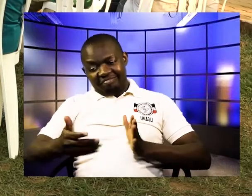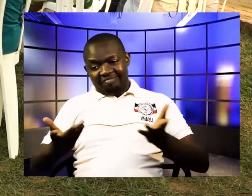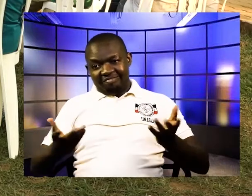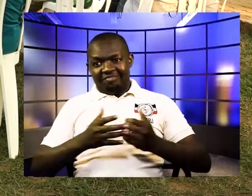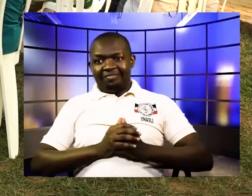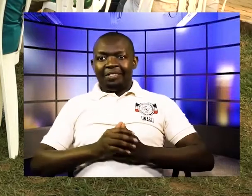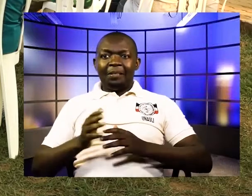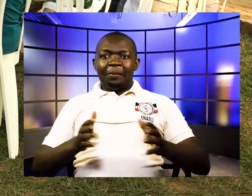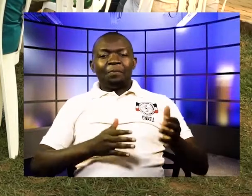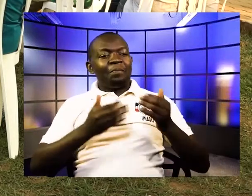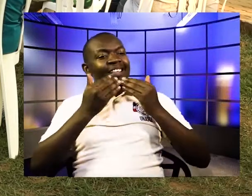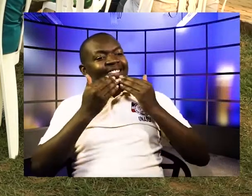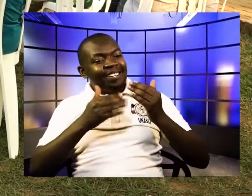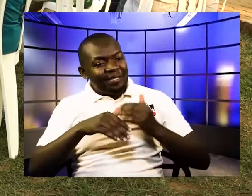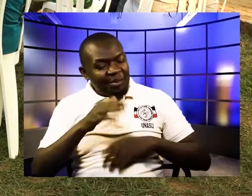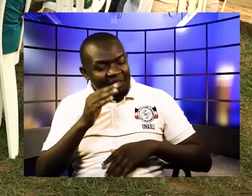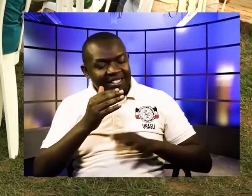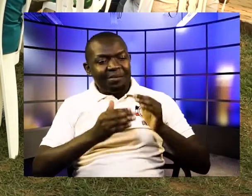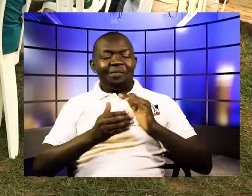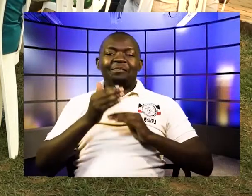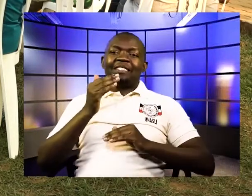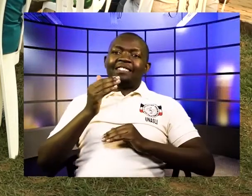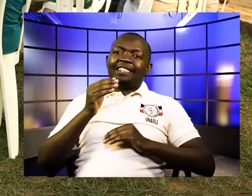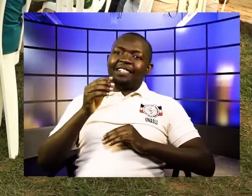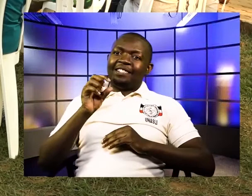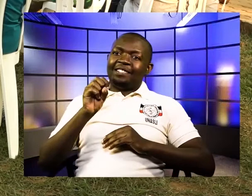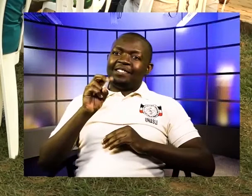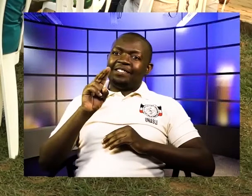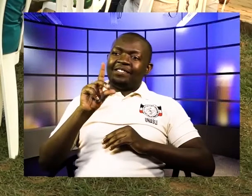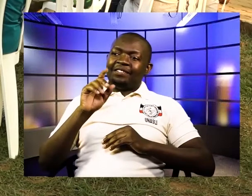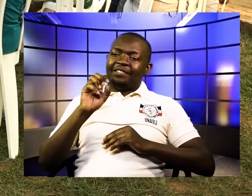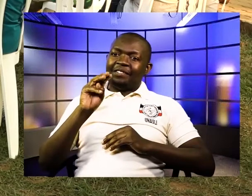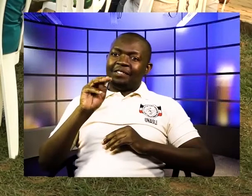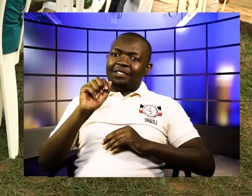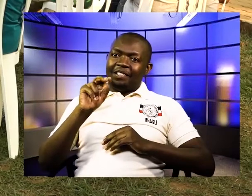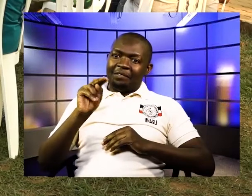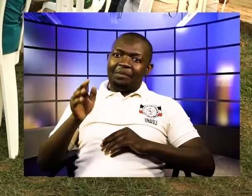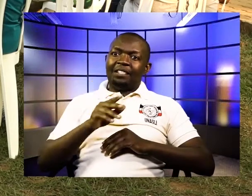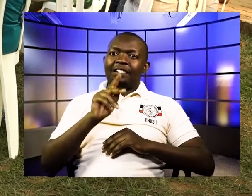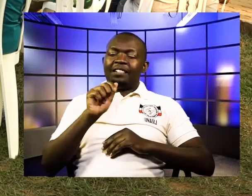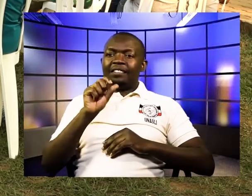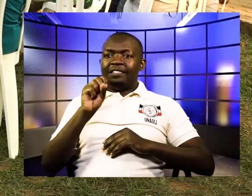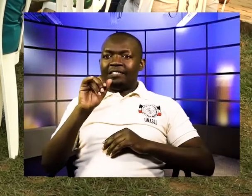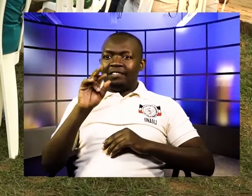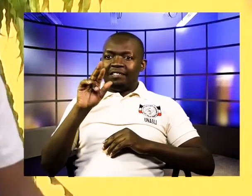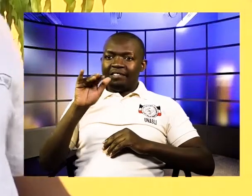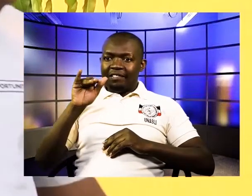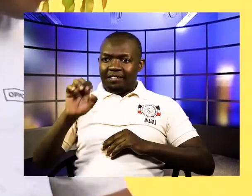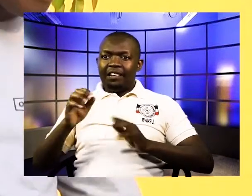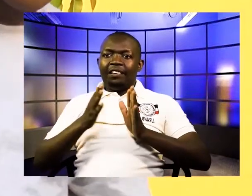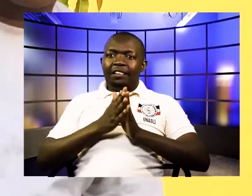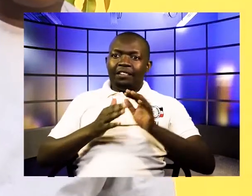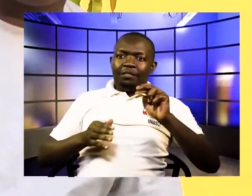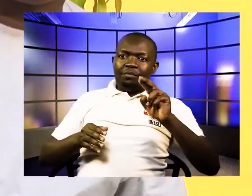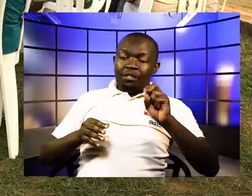Thank you so much, Professor Sulaiman Kasiye and Musana. I'm delighted to be here. I want